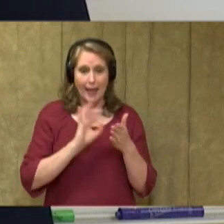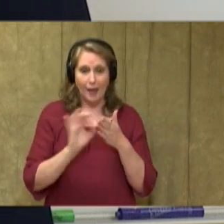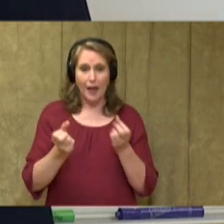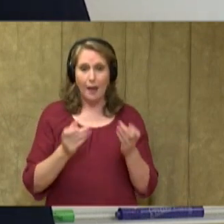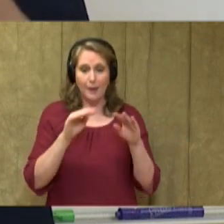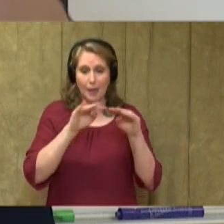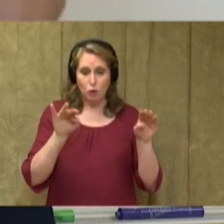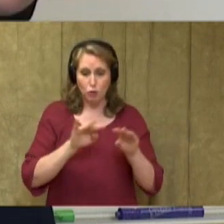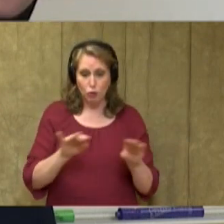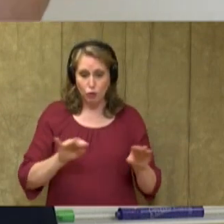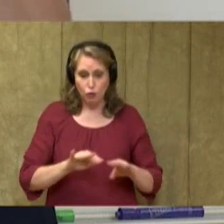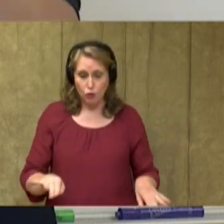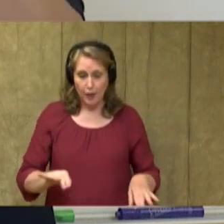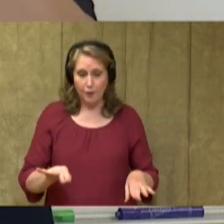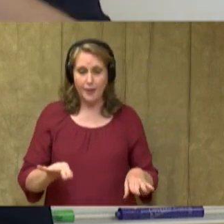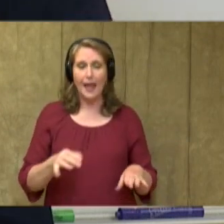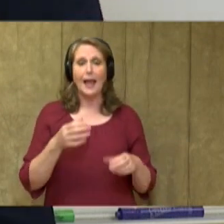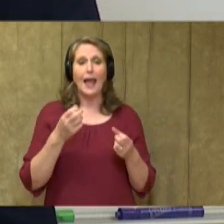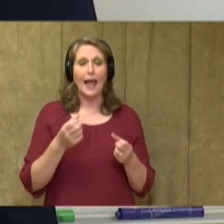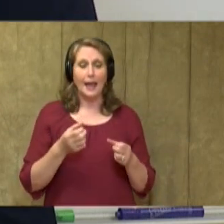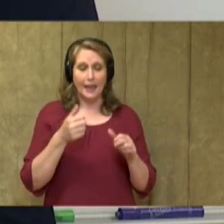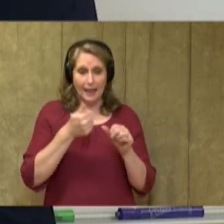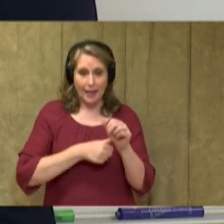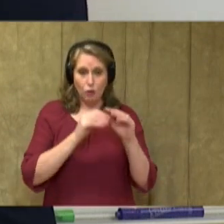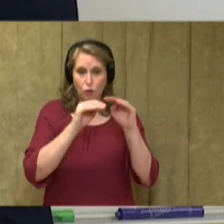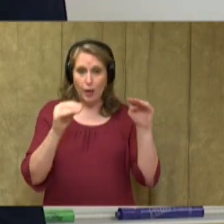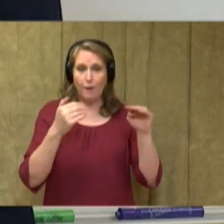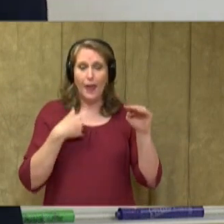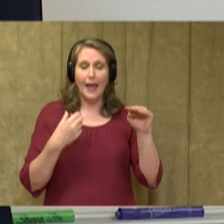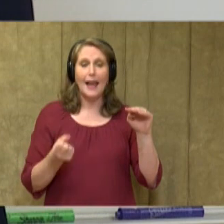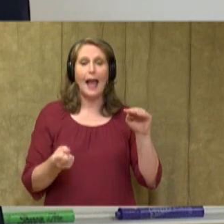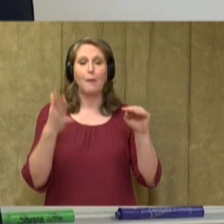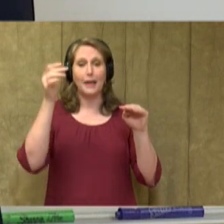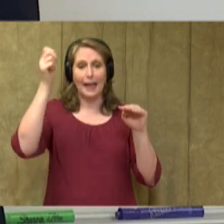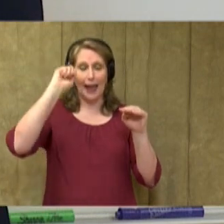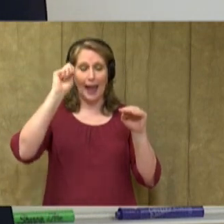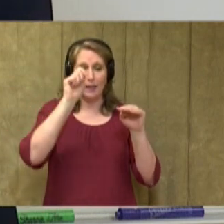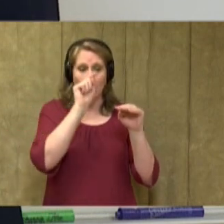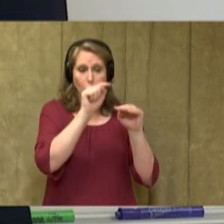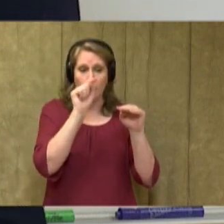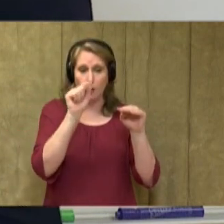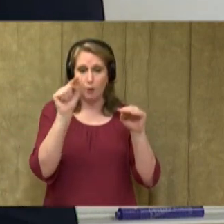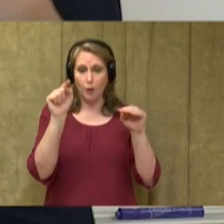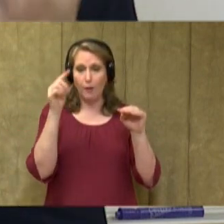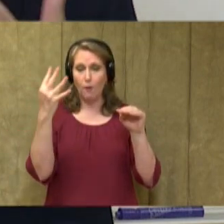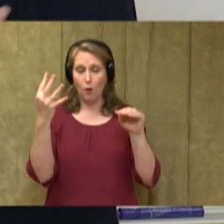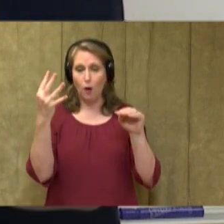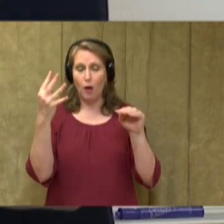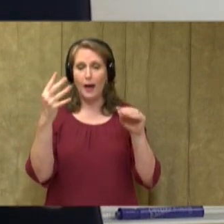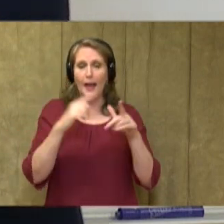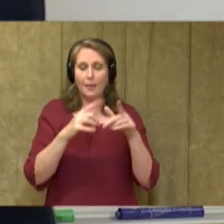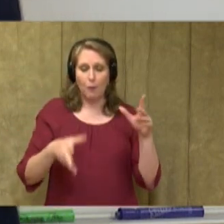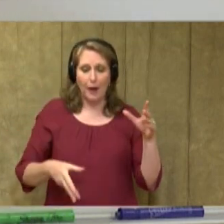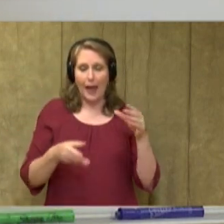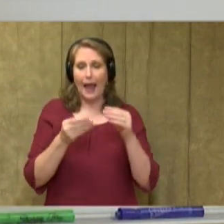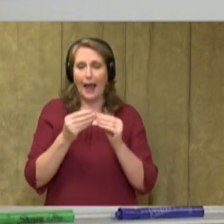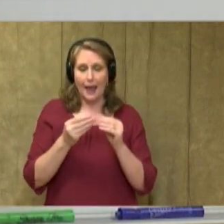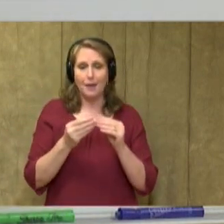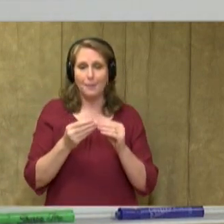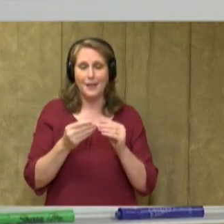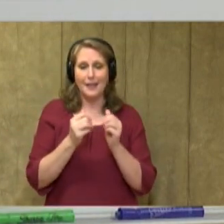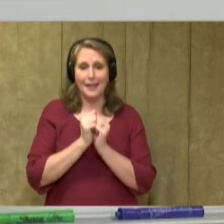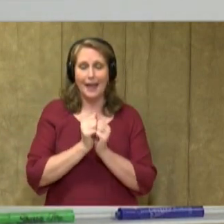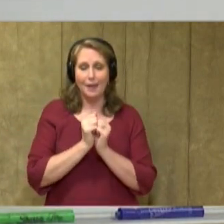were and how many hats were on each shelf, and then we were able to add those all together instead of having to count